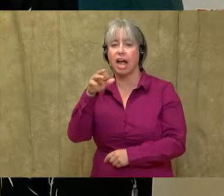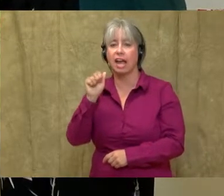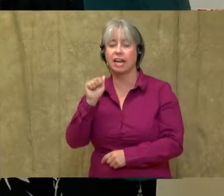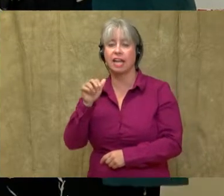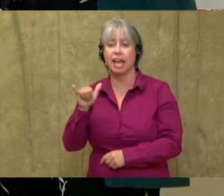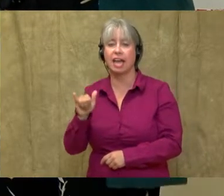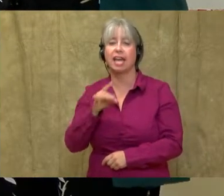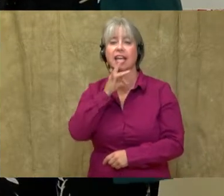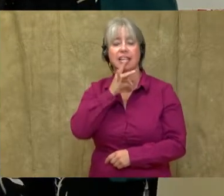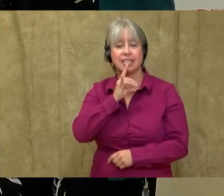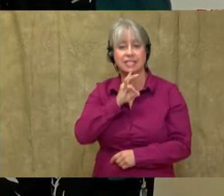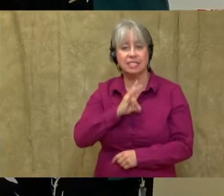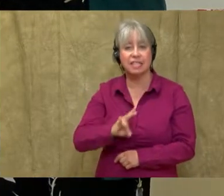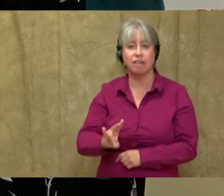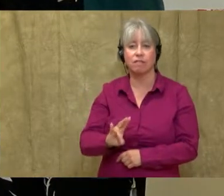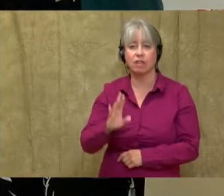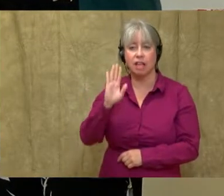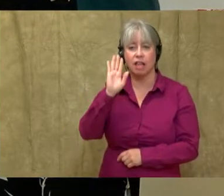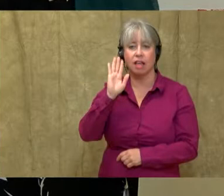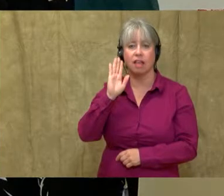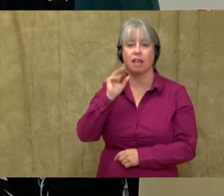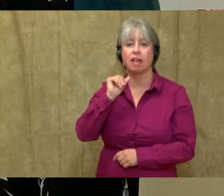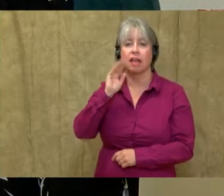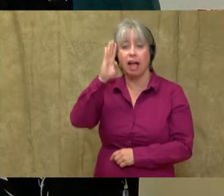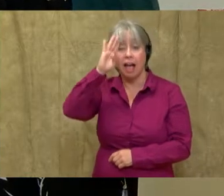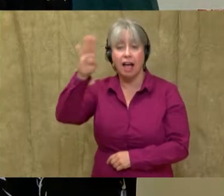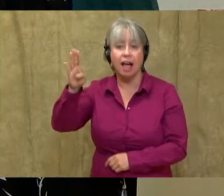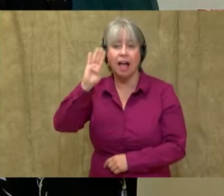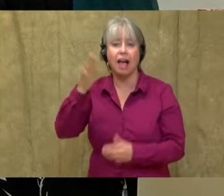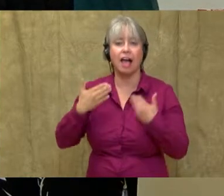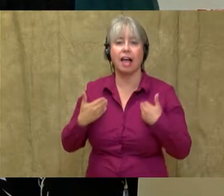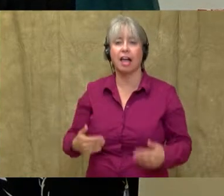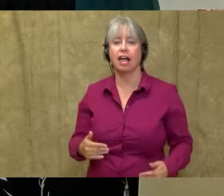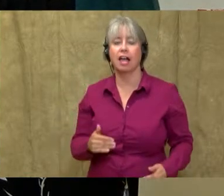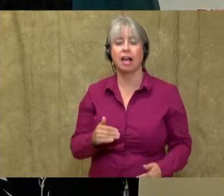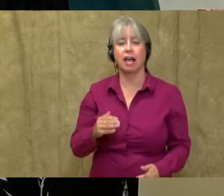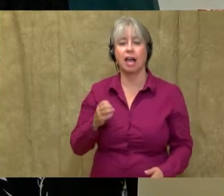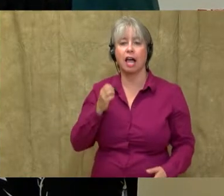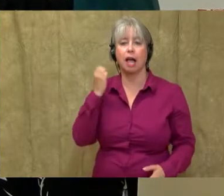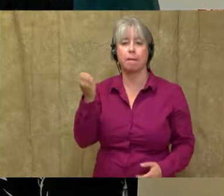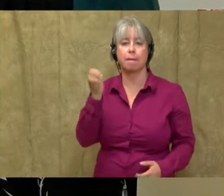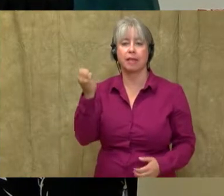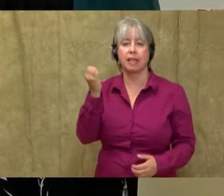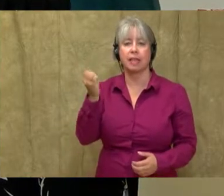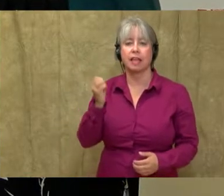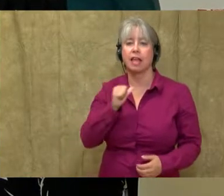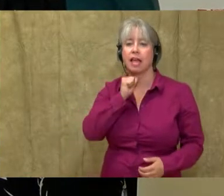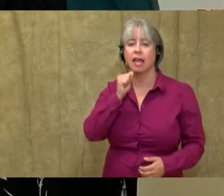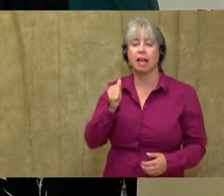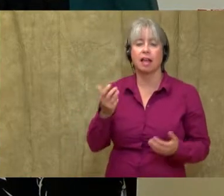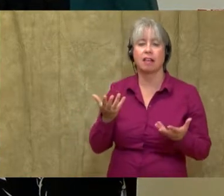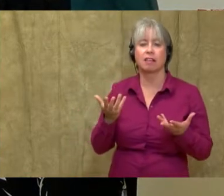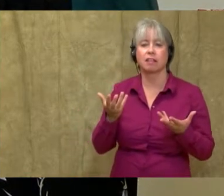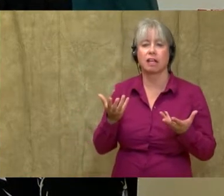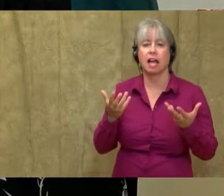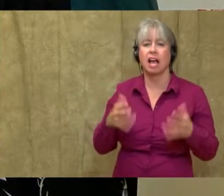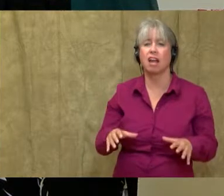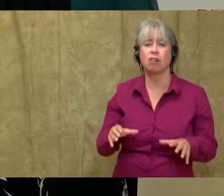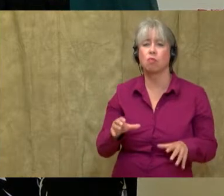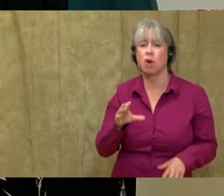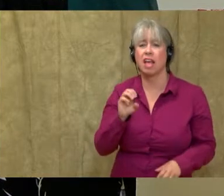poem. Hi, my name is Ellis Friday, and I'm giving COVID-19 a not today. How could you be so